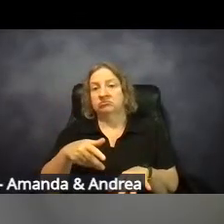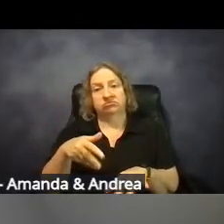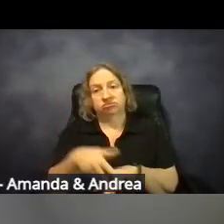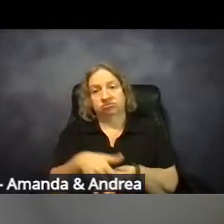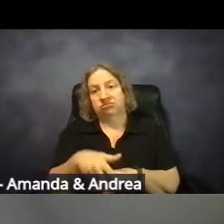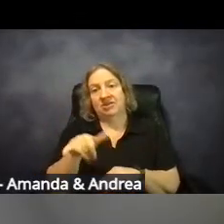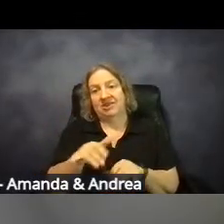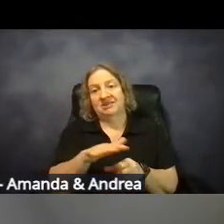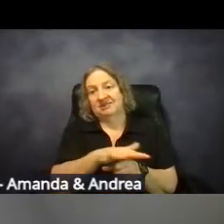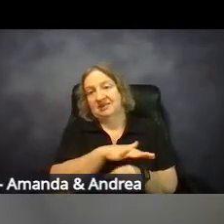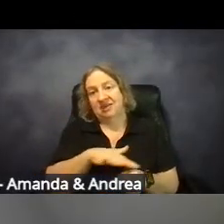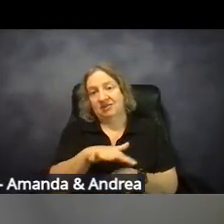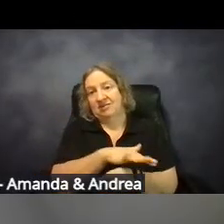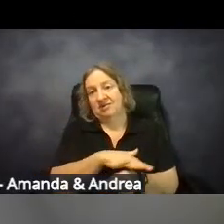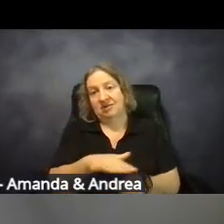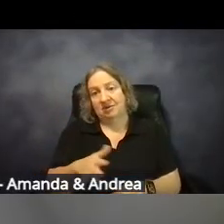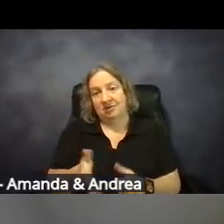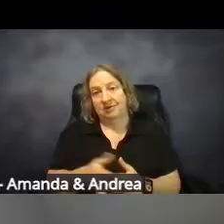world.